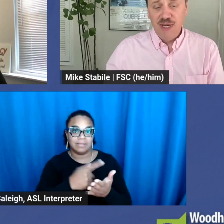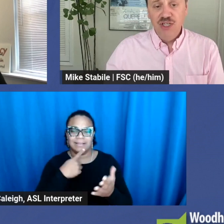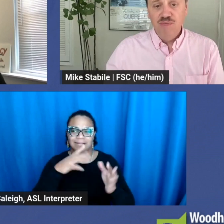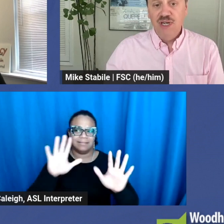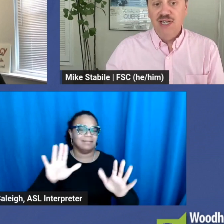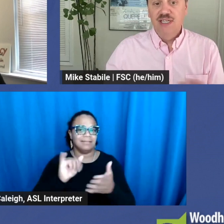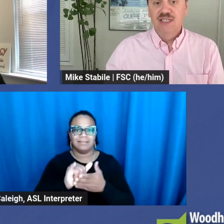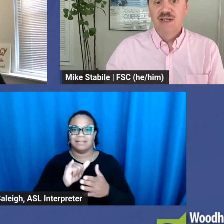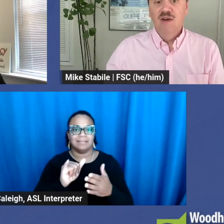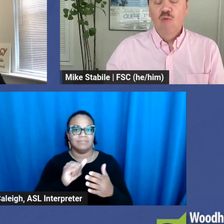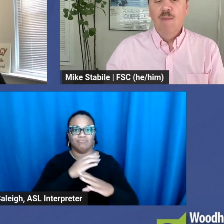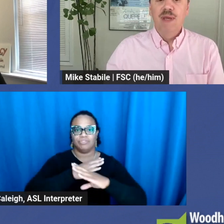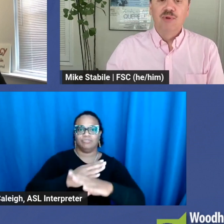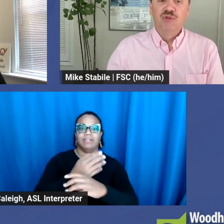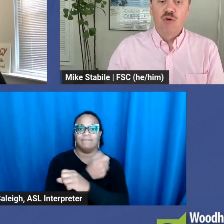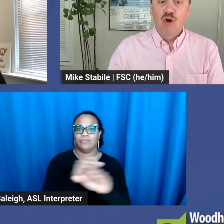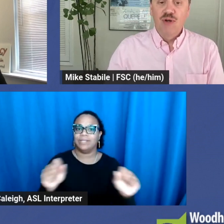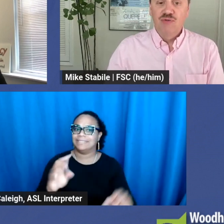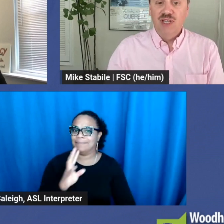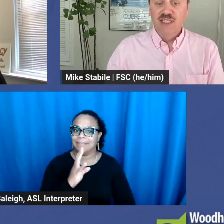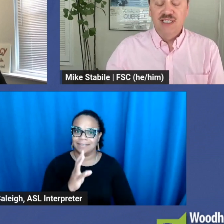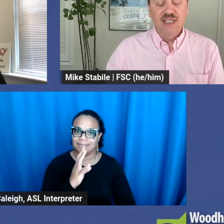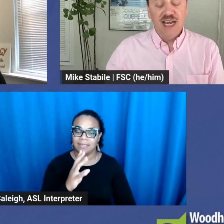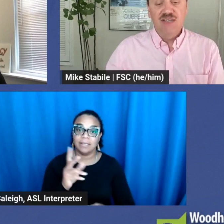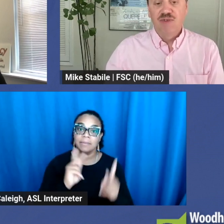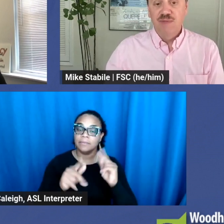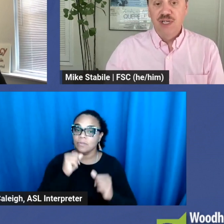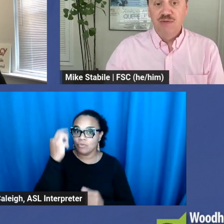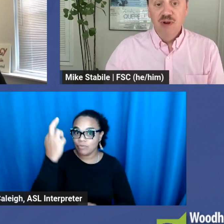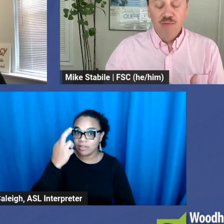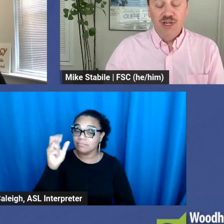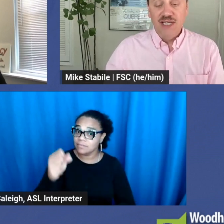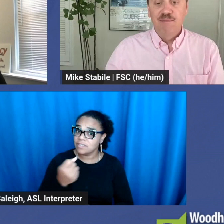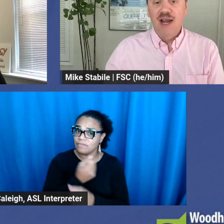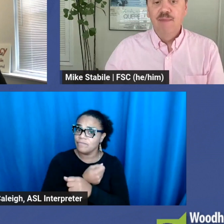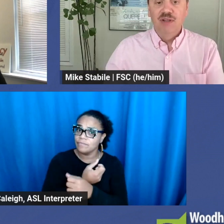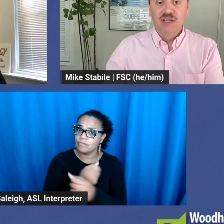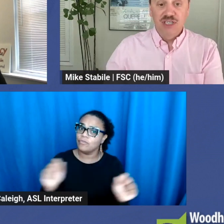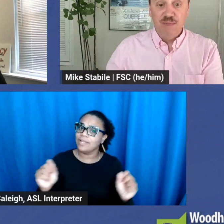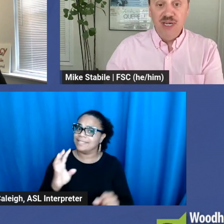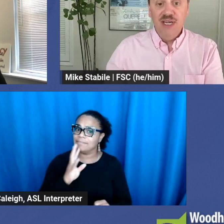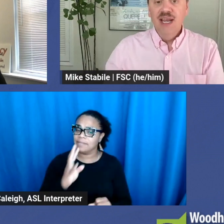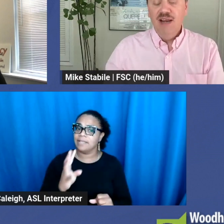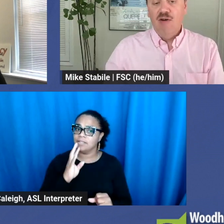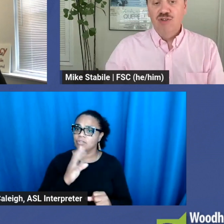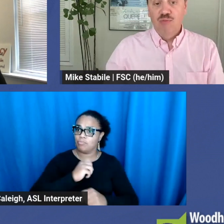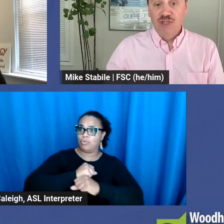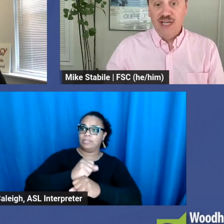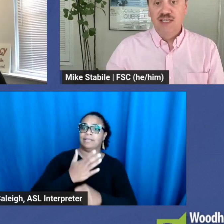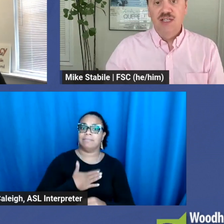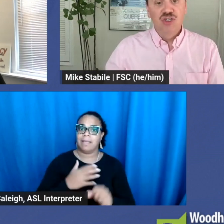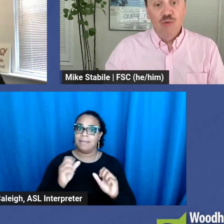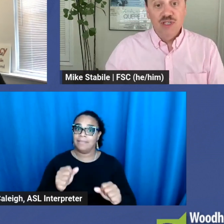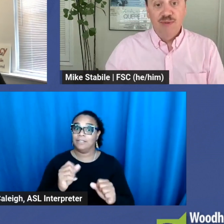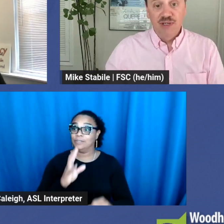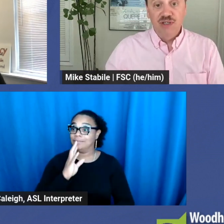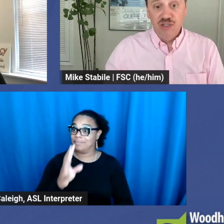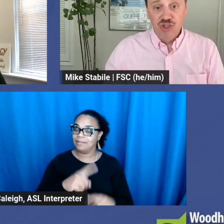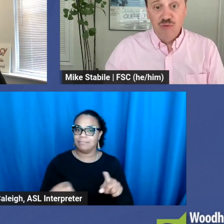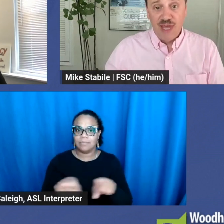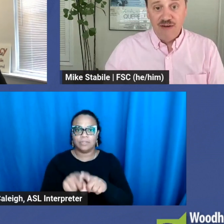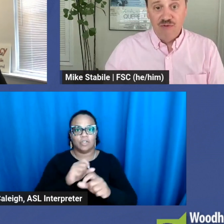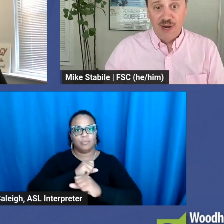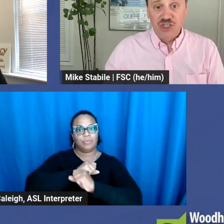on speech, because what people don't always realize is that, yes, free speech protects my ability to speak. It also protects the consumer's ability